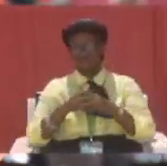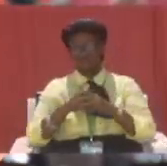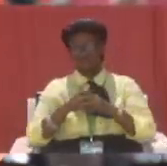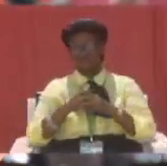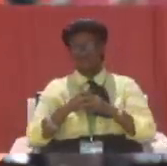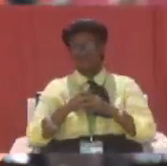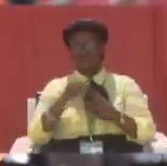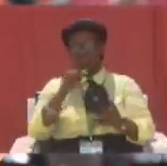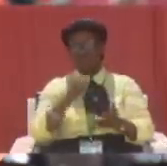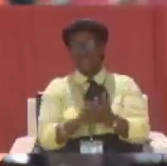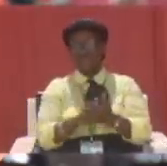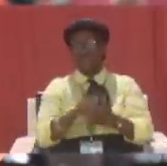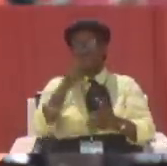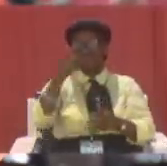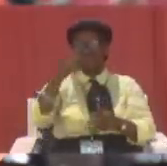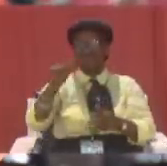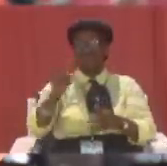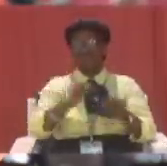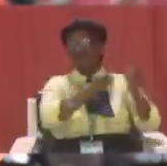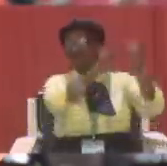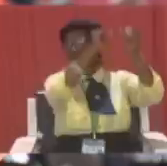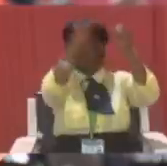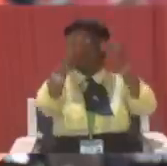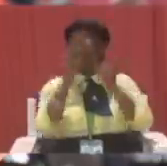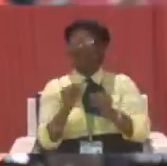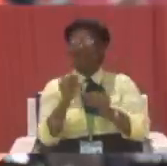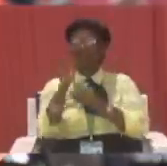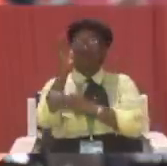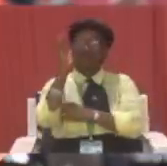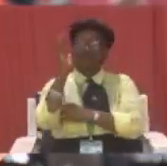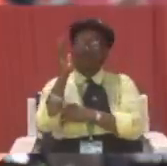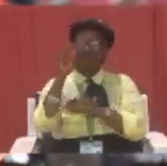That the Almighty God in His mercy